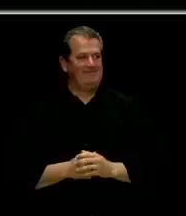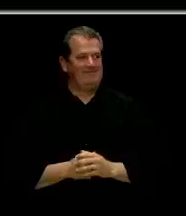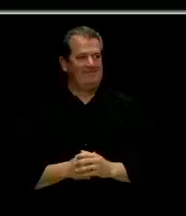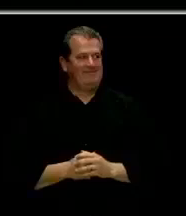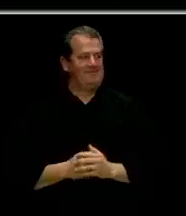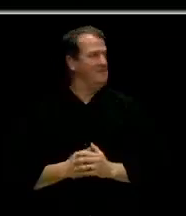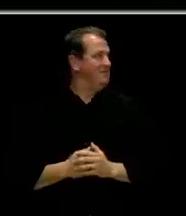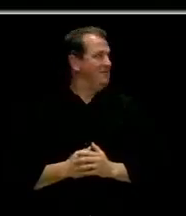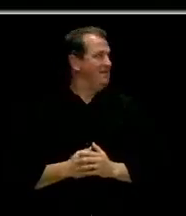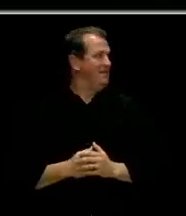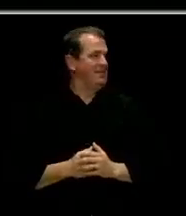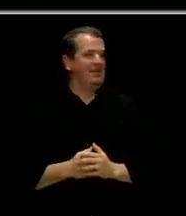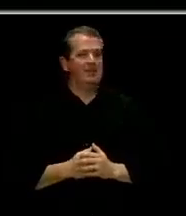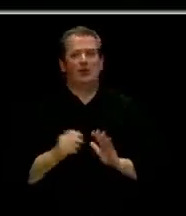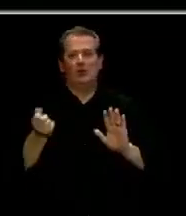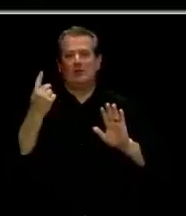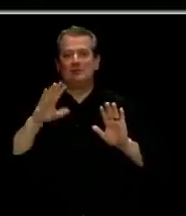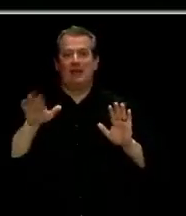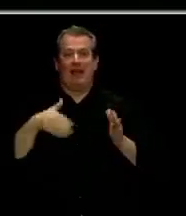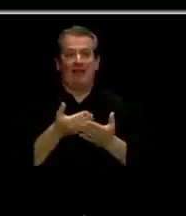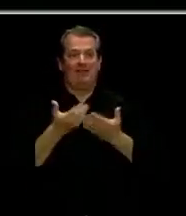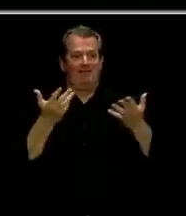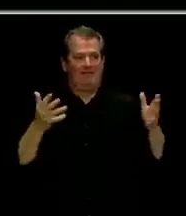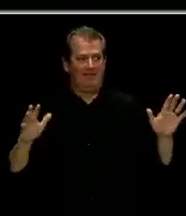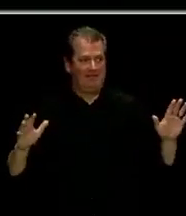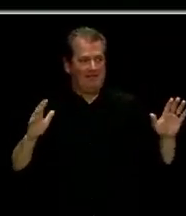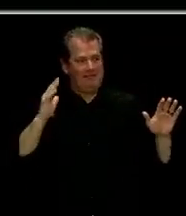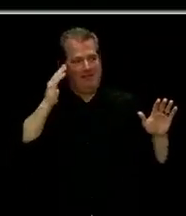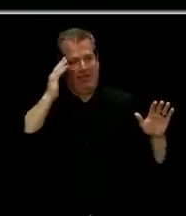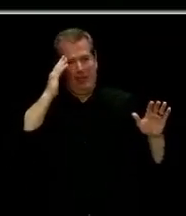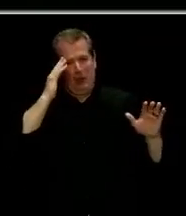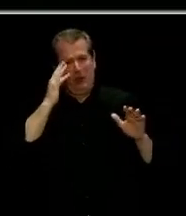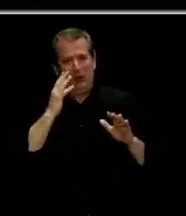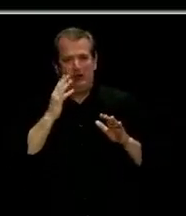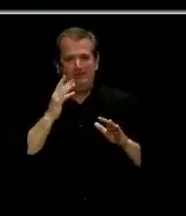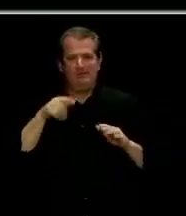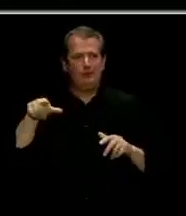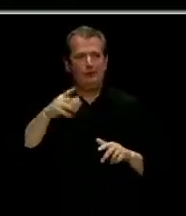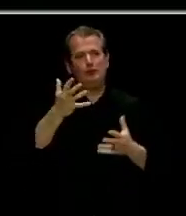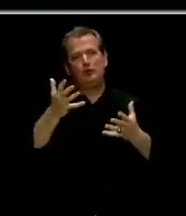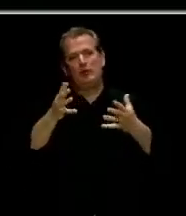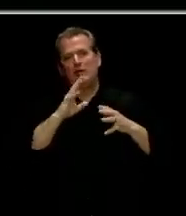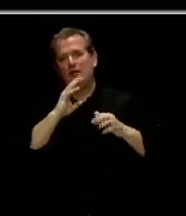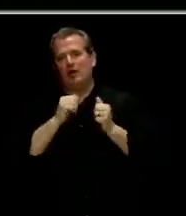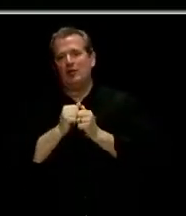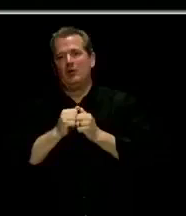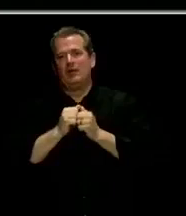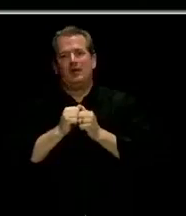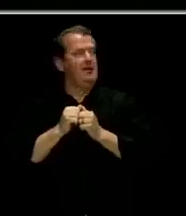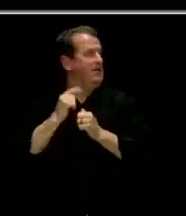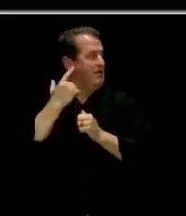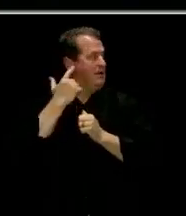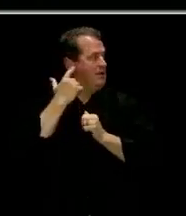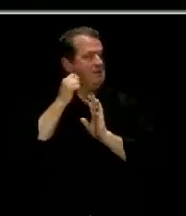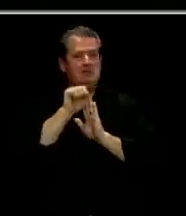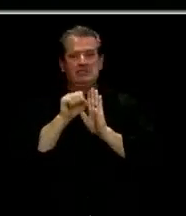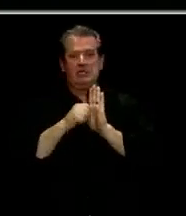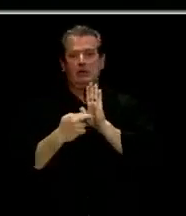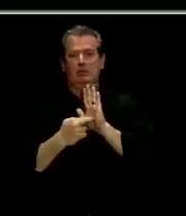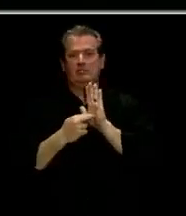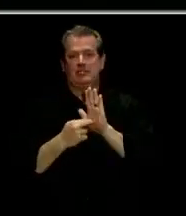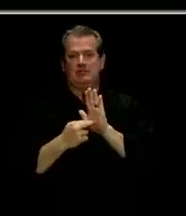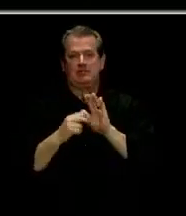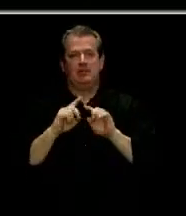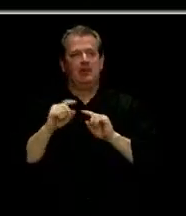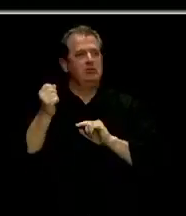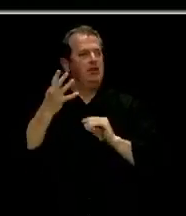Okay, so when all is said and done, I know it's how valuable it is. You want to talk to the state representatives. We're going